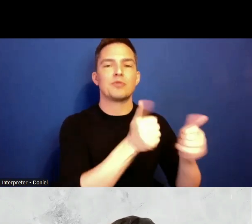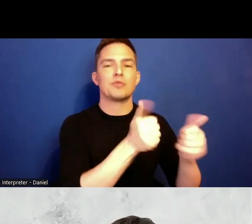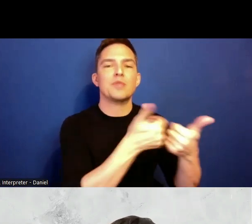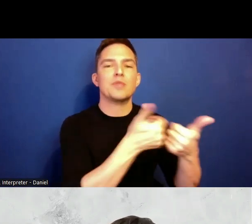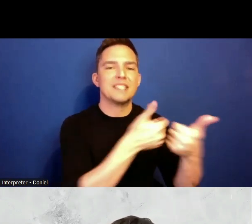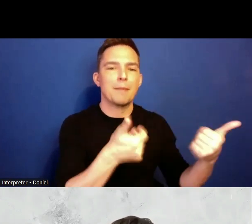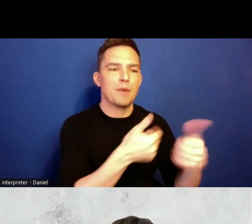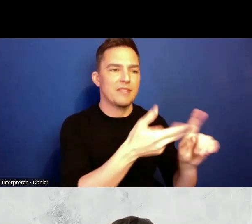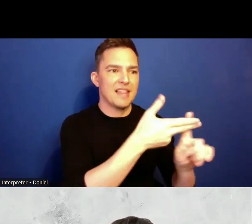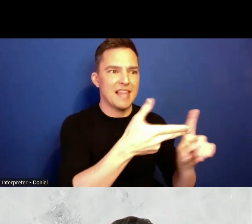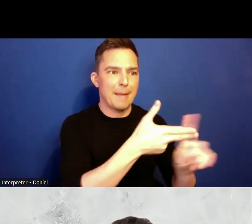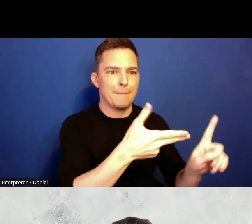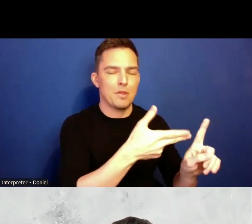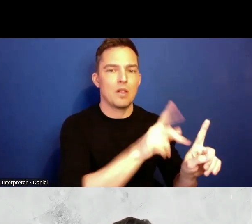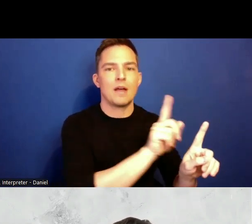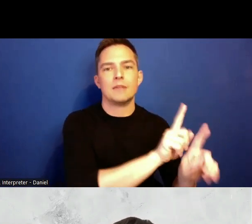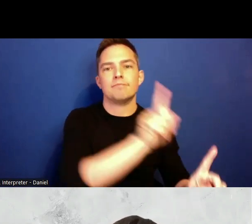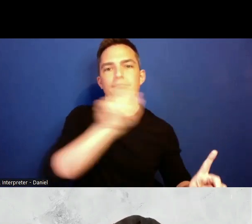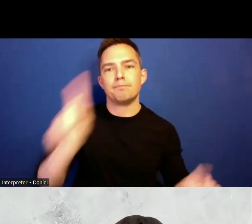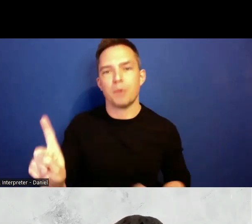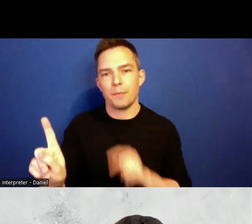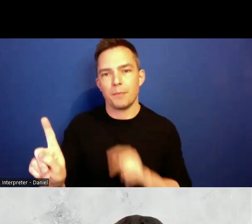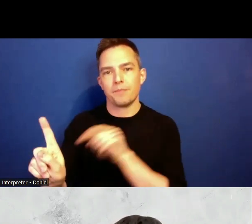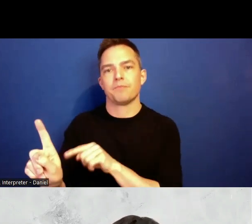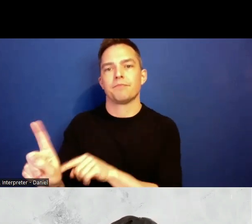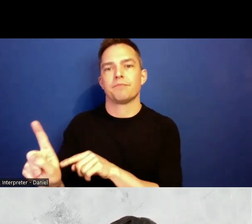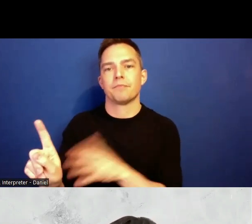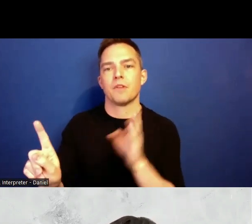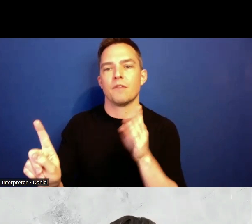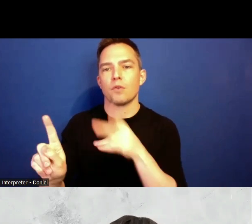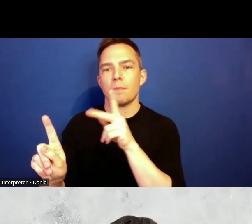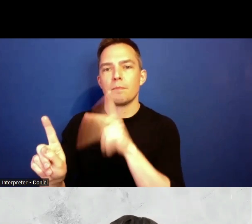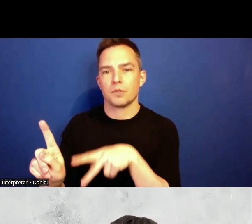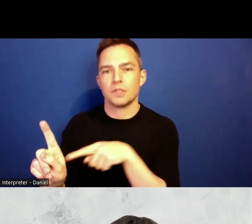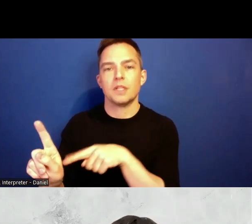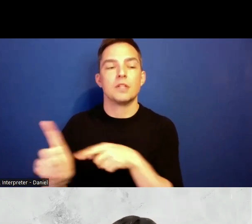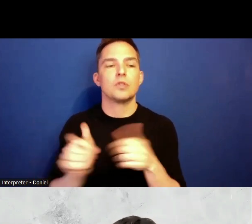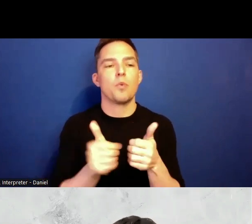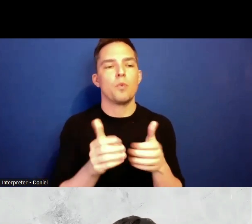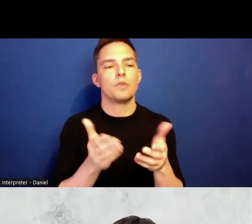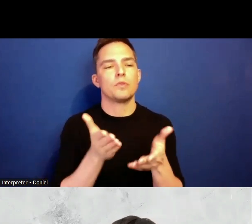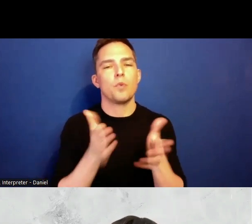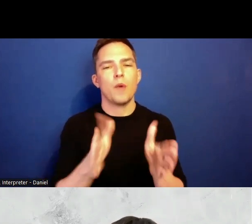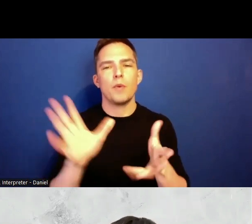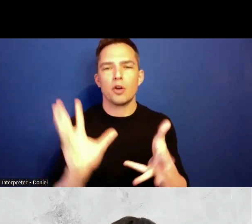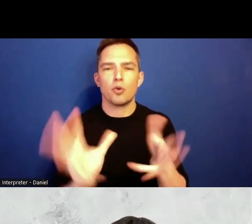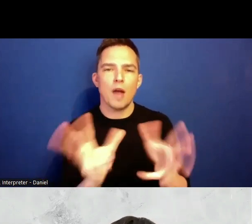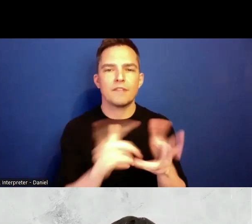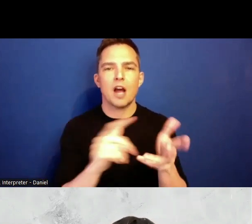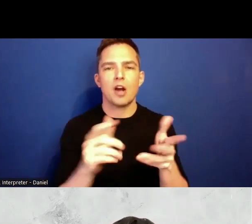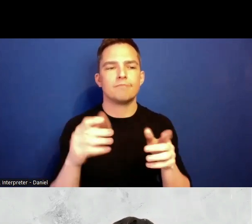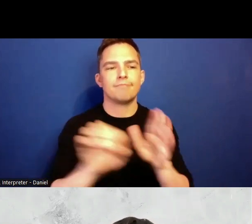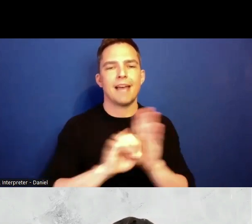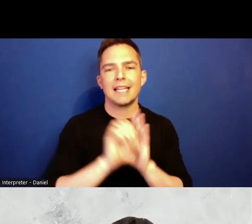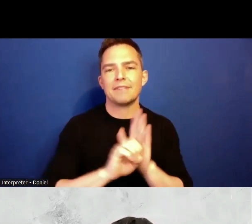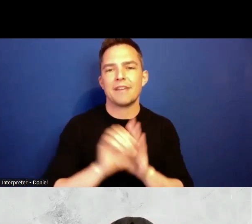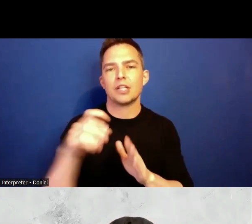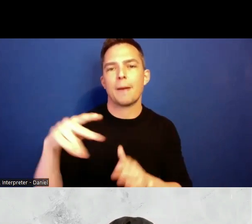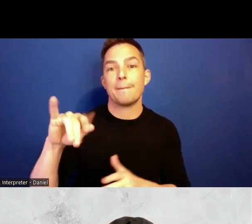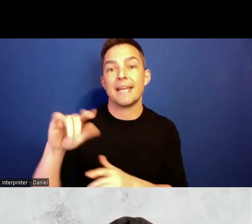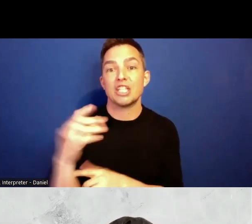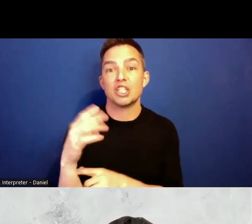So the way how we write our stories, the way we craft our elevator pitches, the way we share our stories